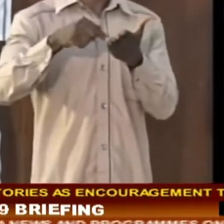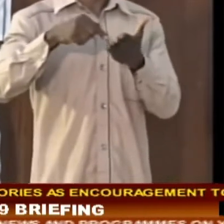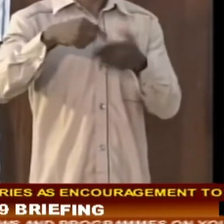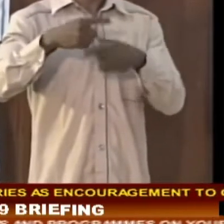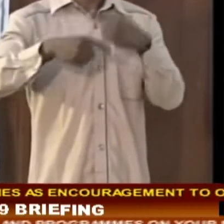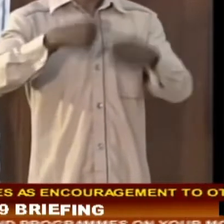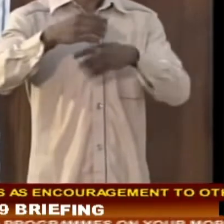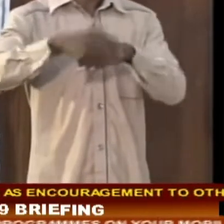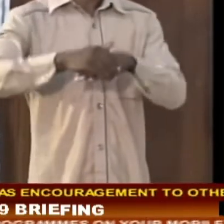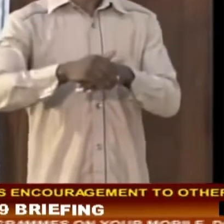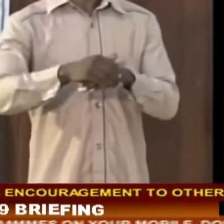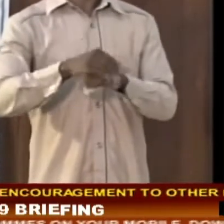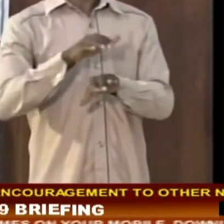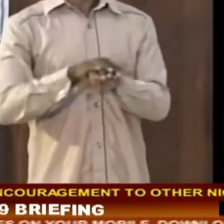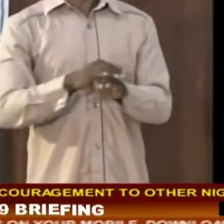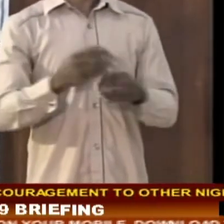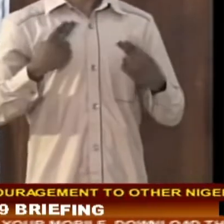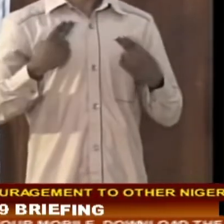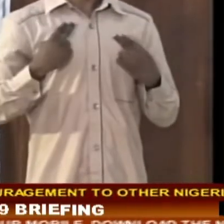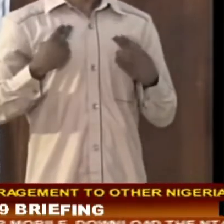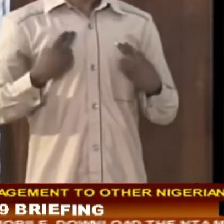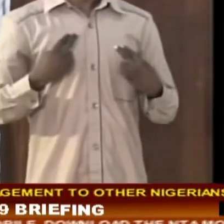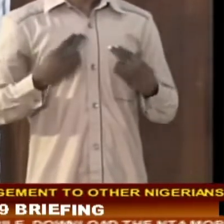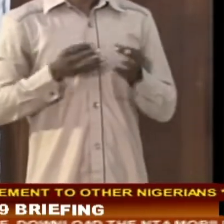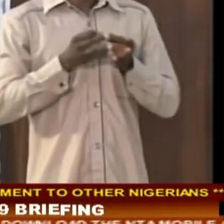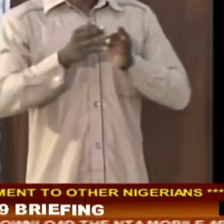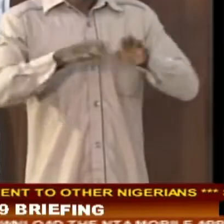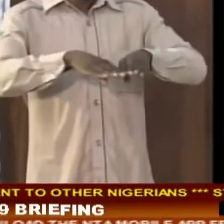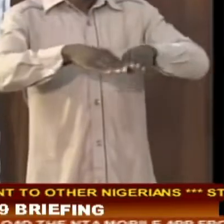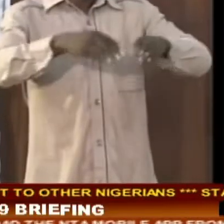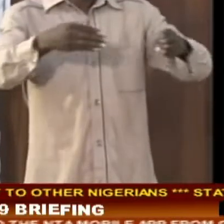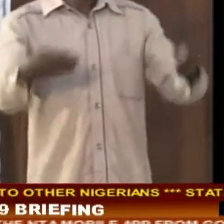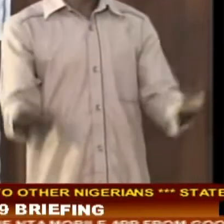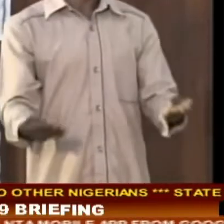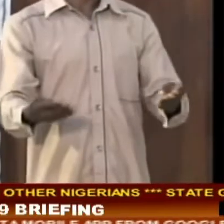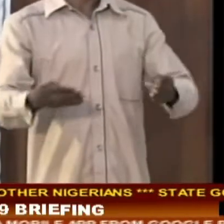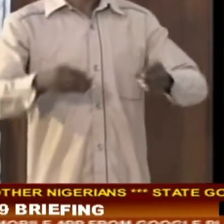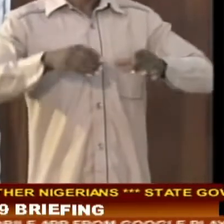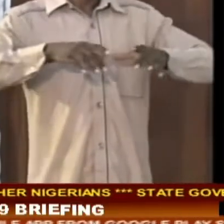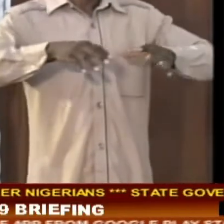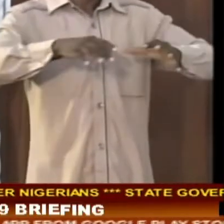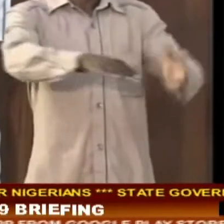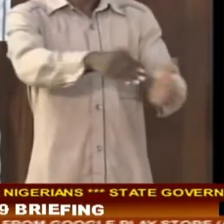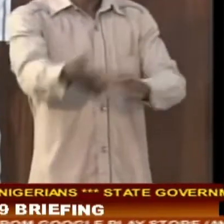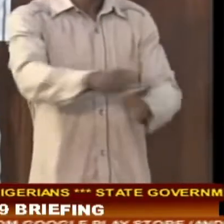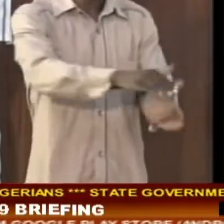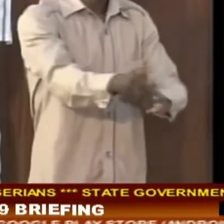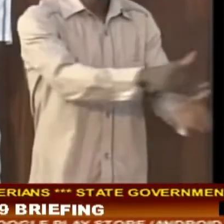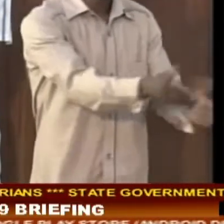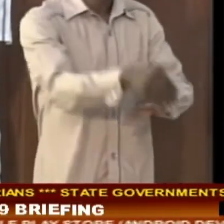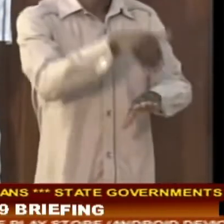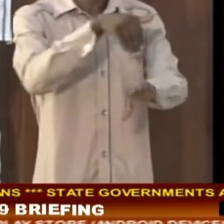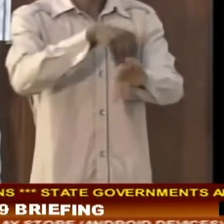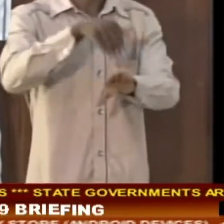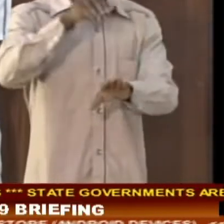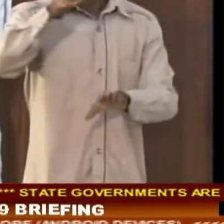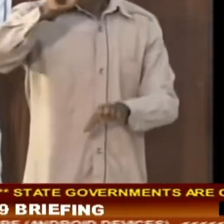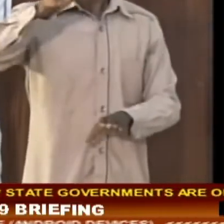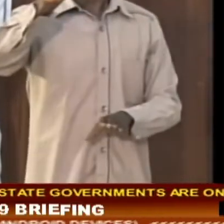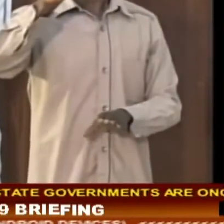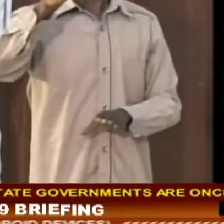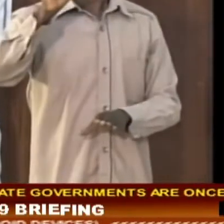to an the mass deaths in Cano I would like to know whether the the report